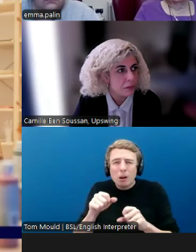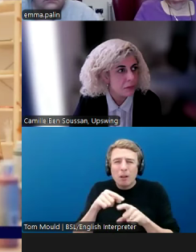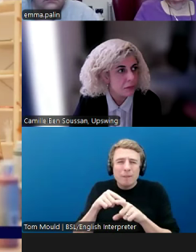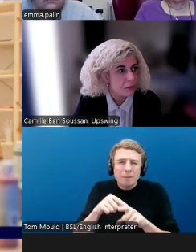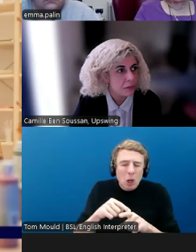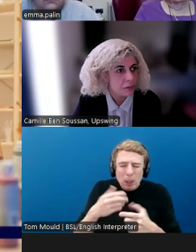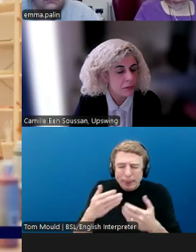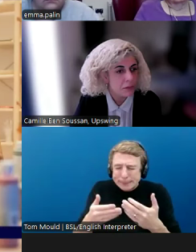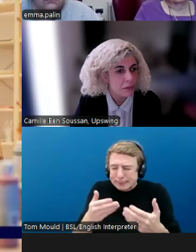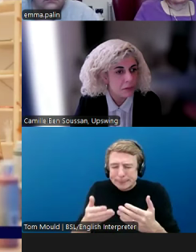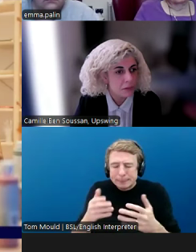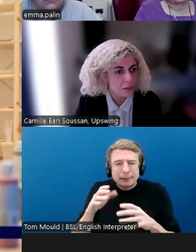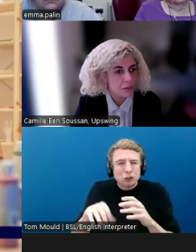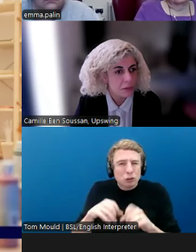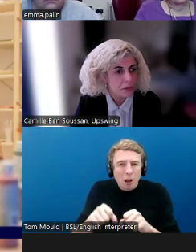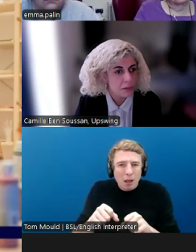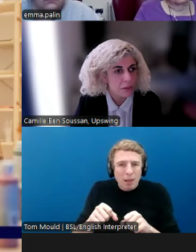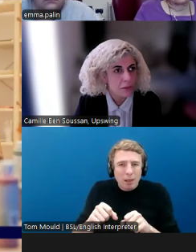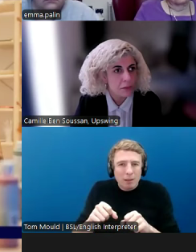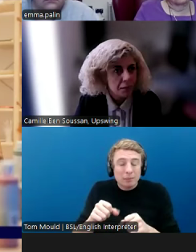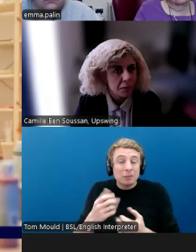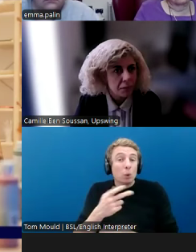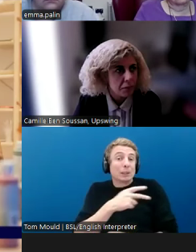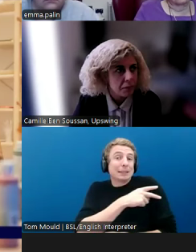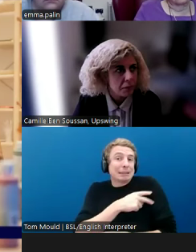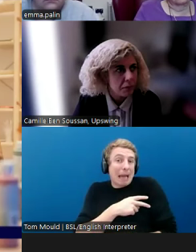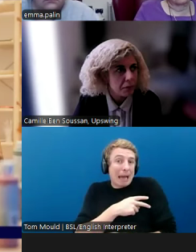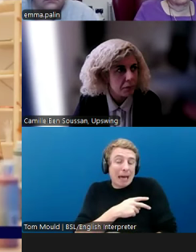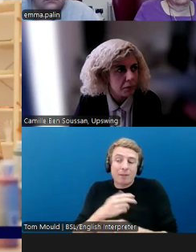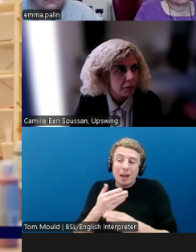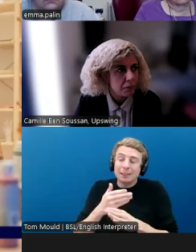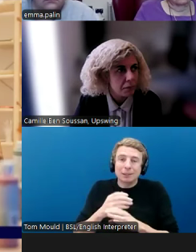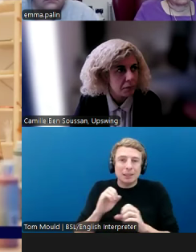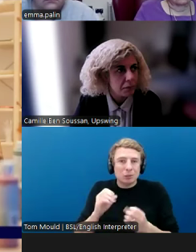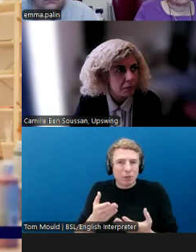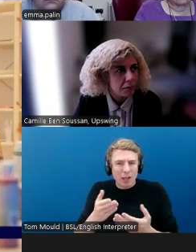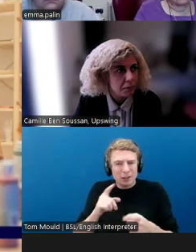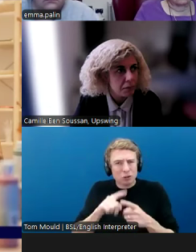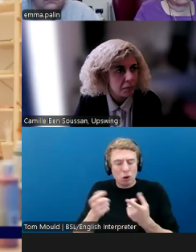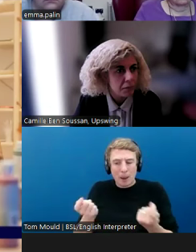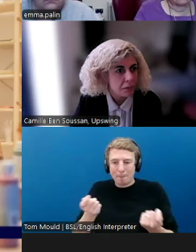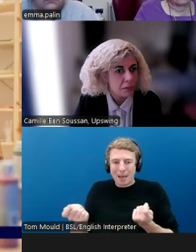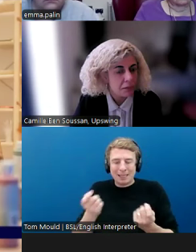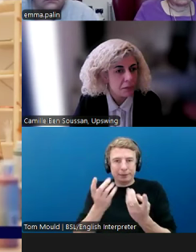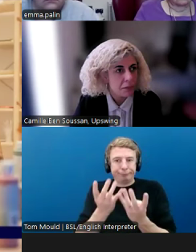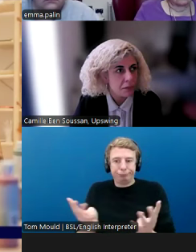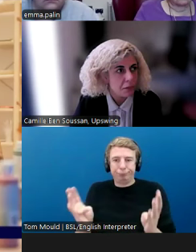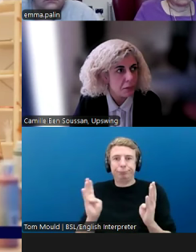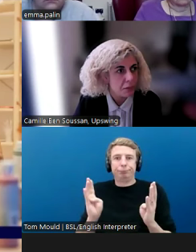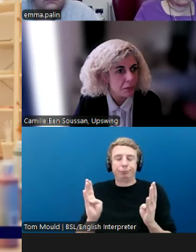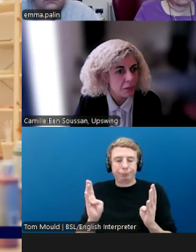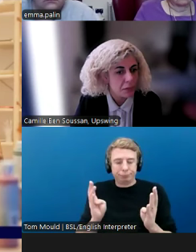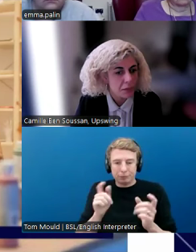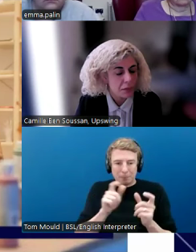are managing a lot when it comes to the group dynamic. So, how do we support a multiple room of people